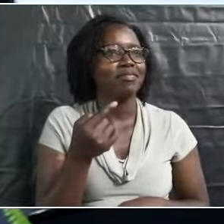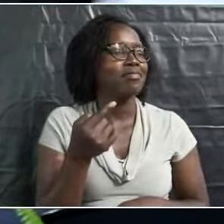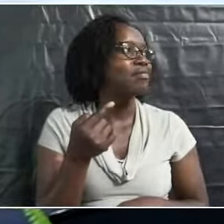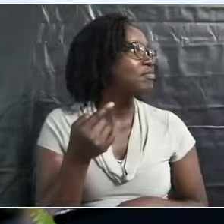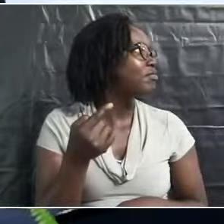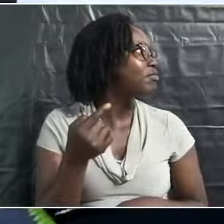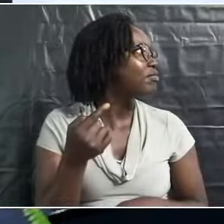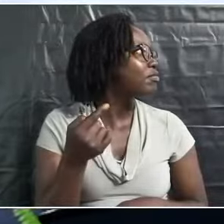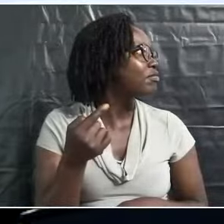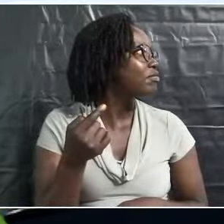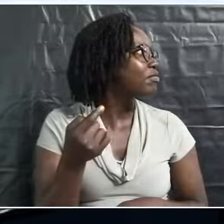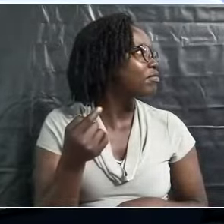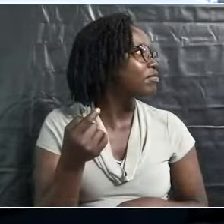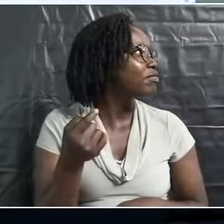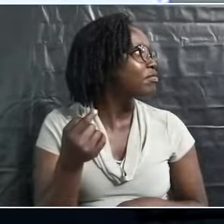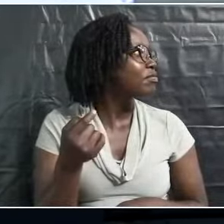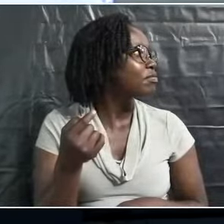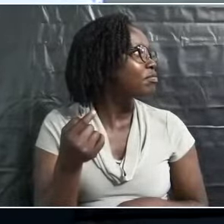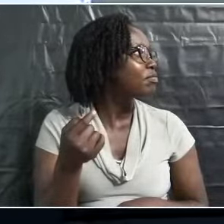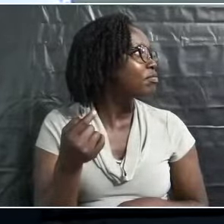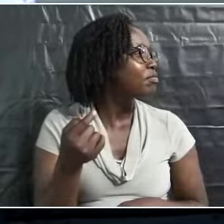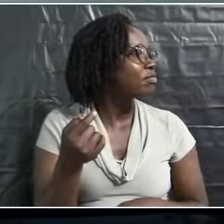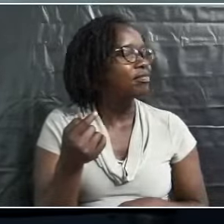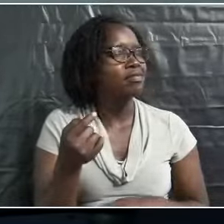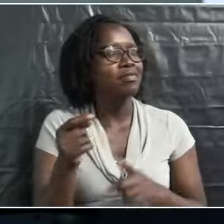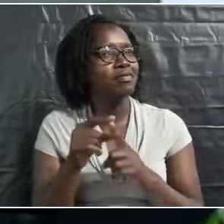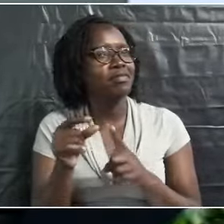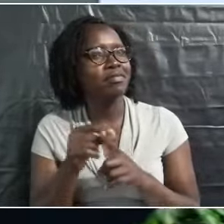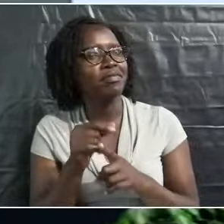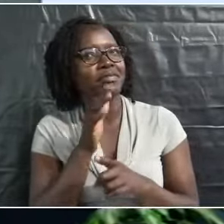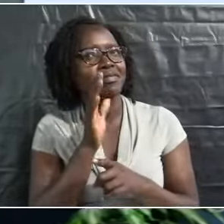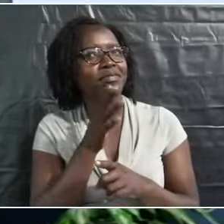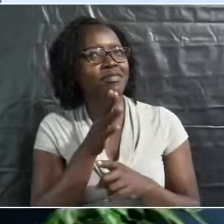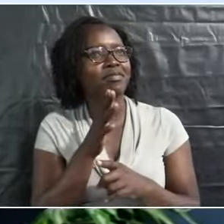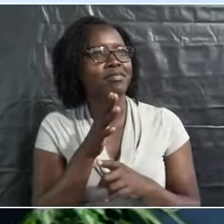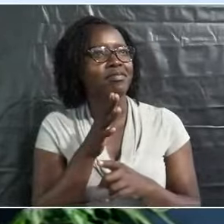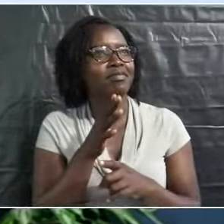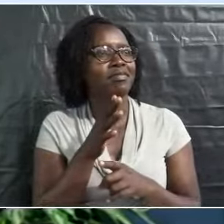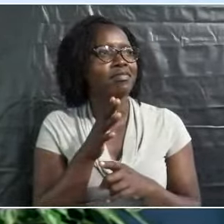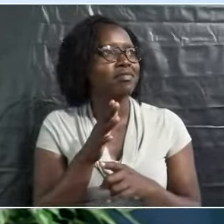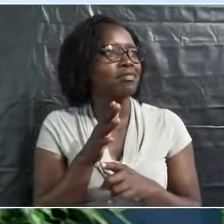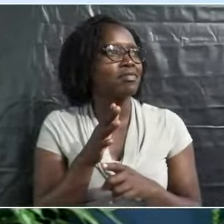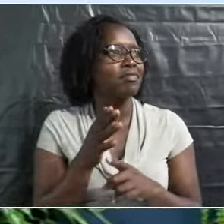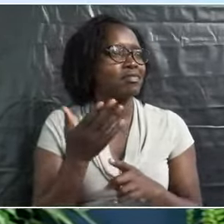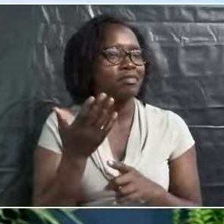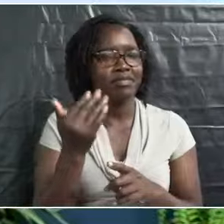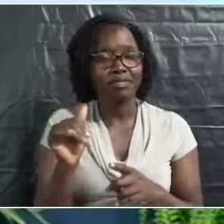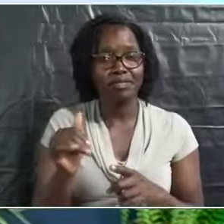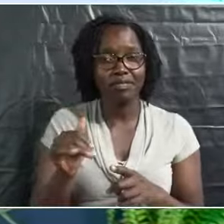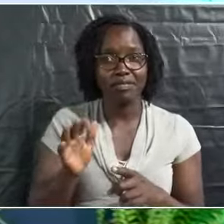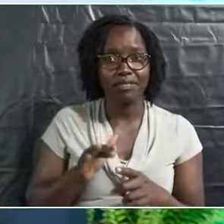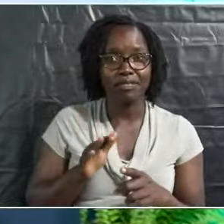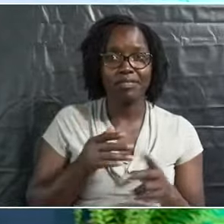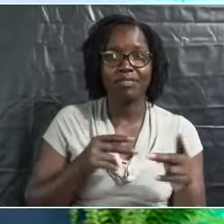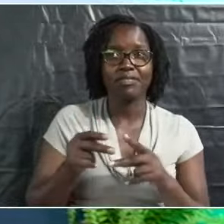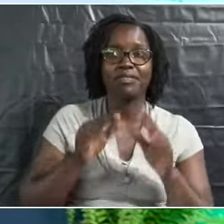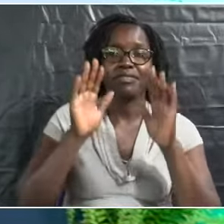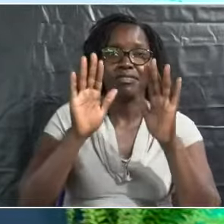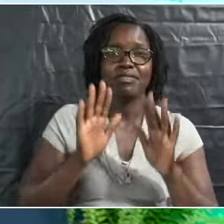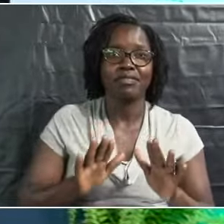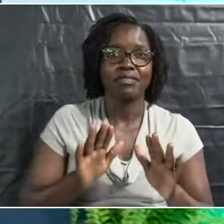I'll put it in English. You see, words spoken by a woman are very important.